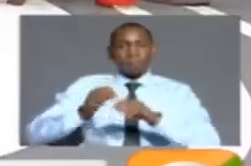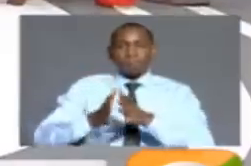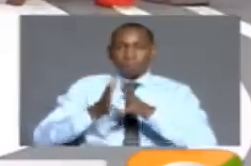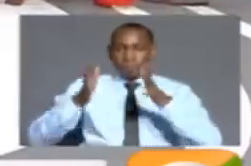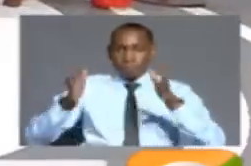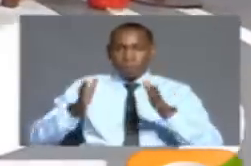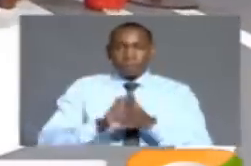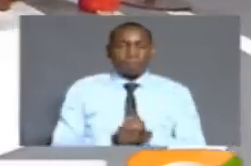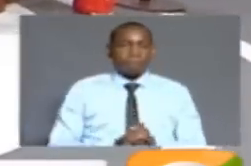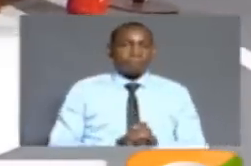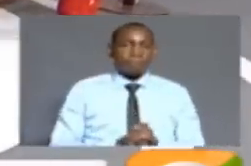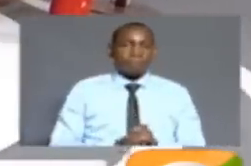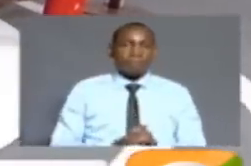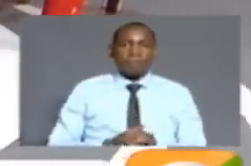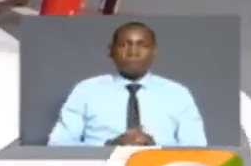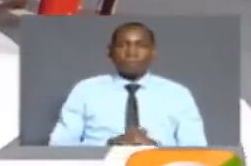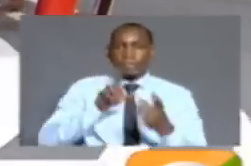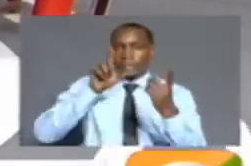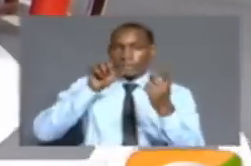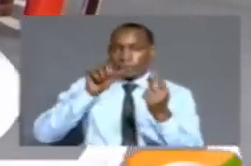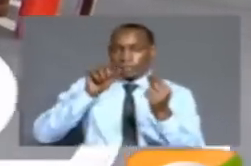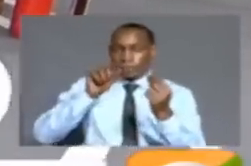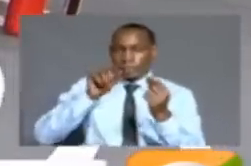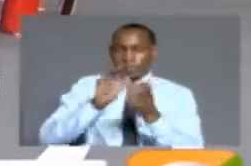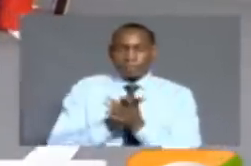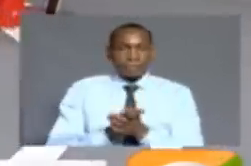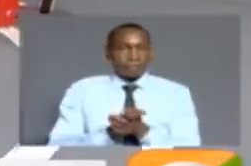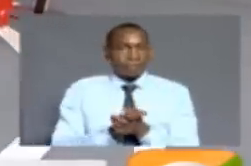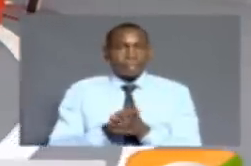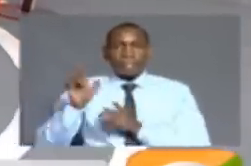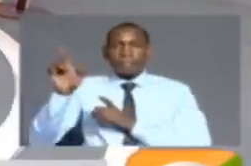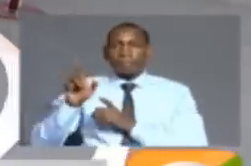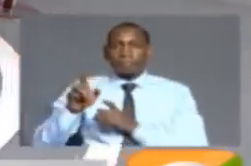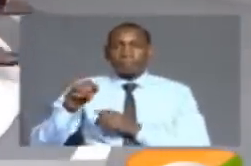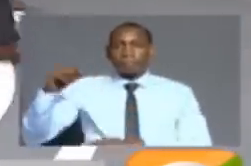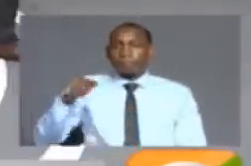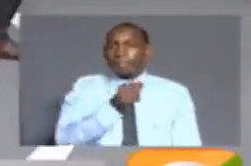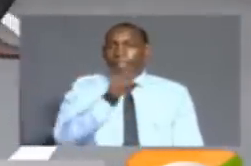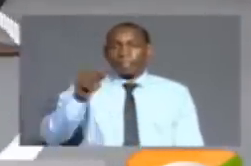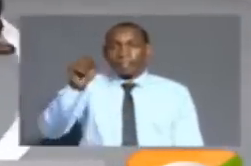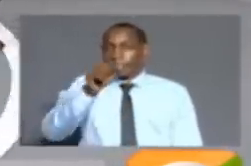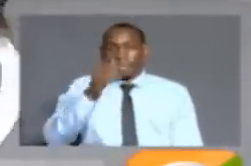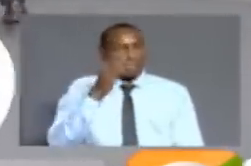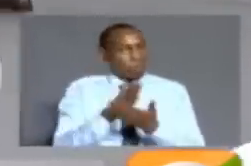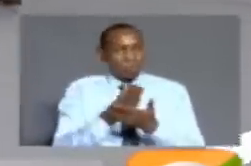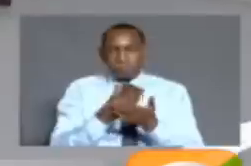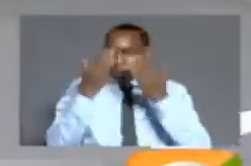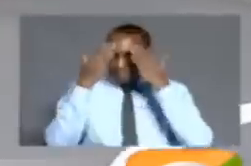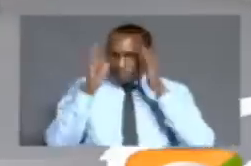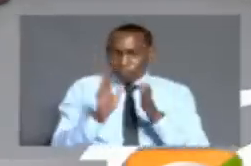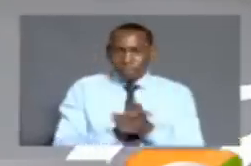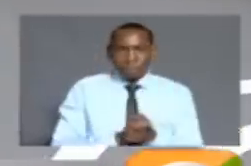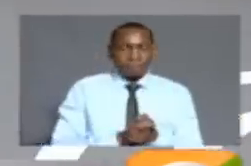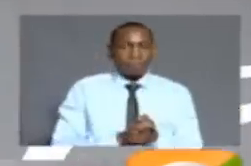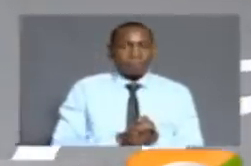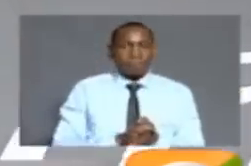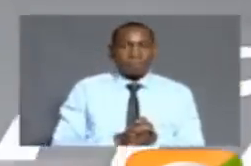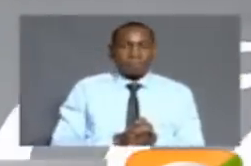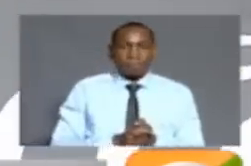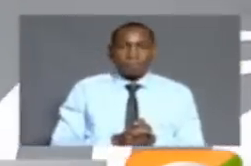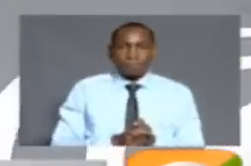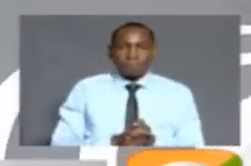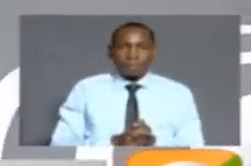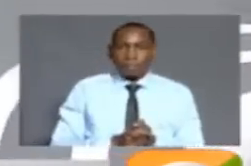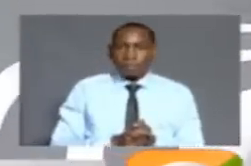Tweets, folks, tweets. But this tanga-tanga thing of yours, I'm not sure. I don't even like the word tanga-tanga. I'm not on either